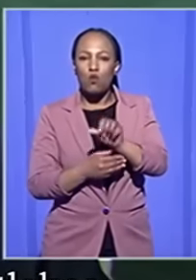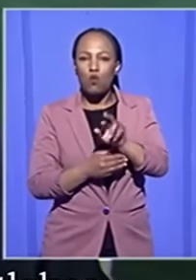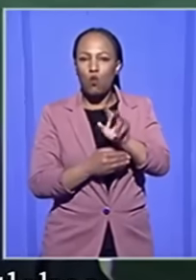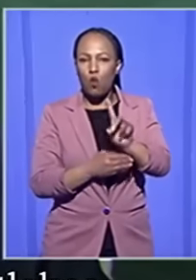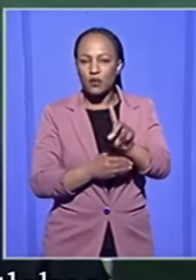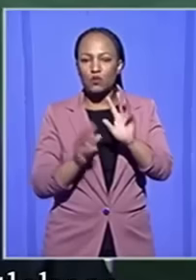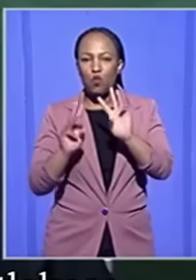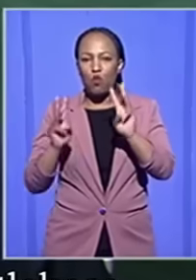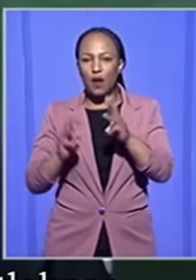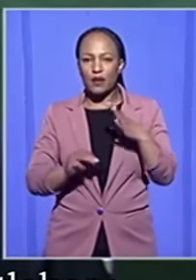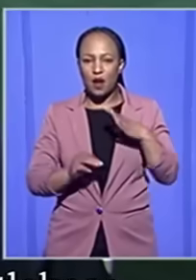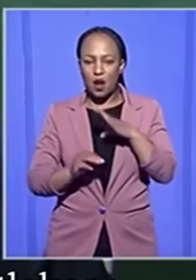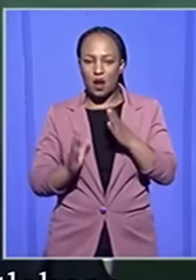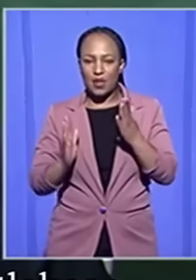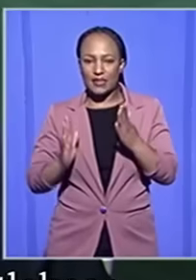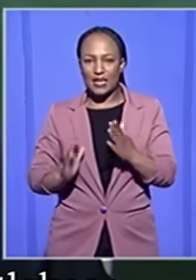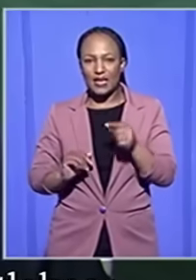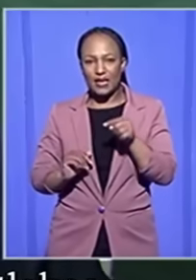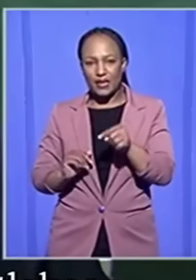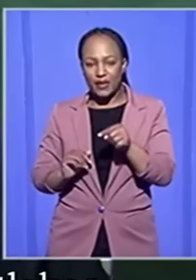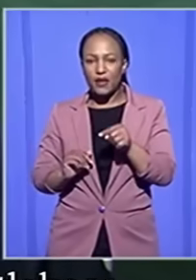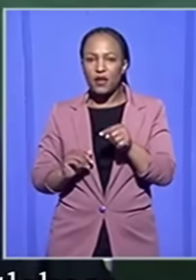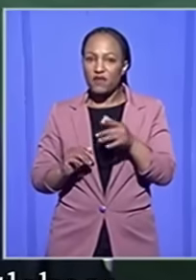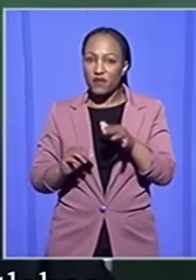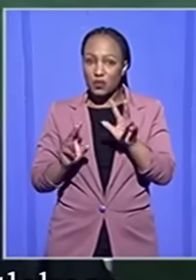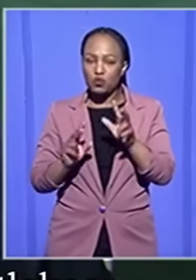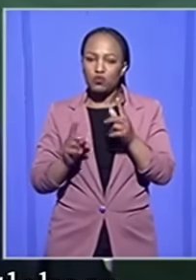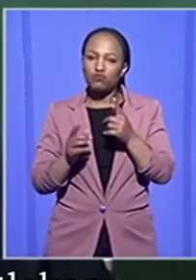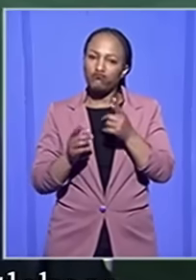up, to ourselves.